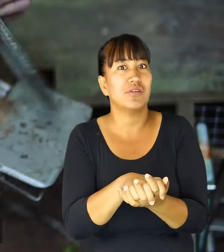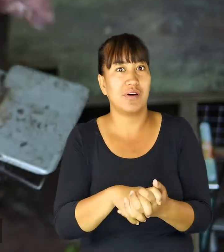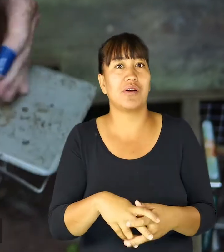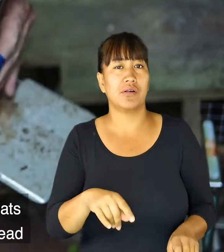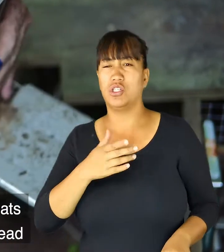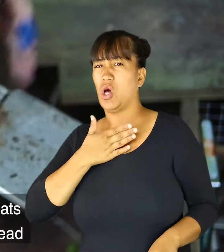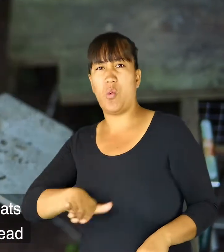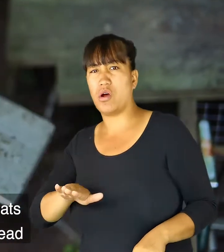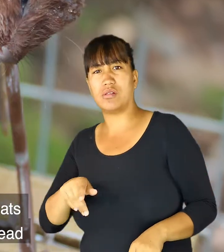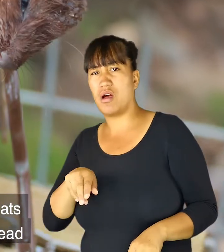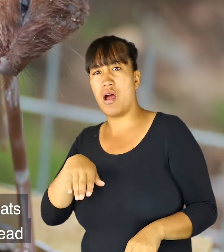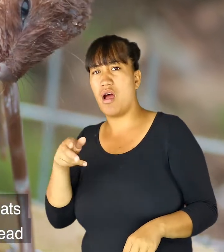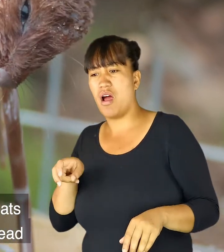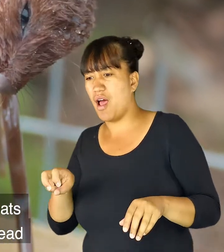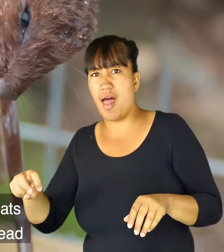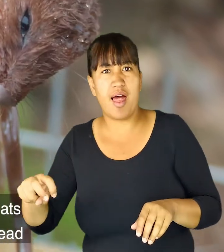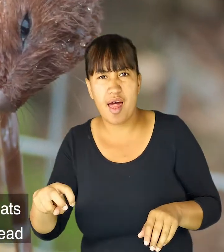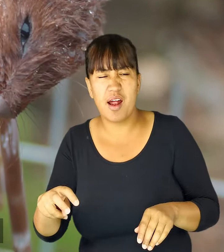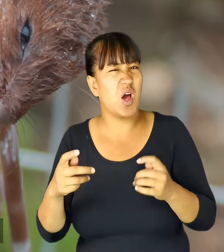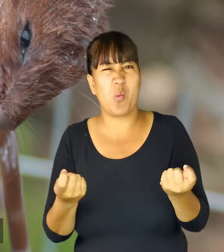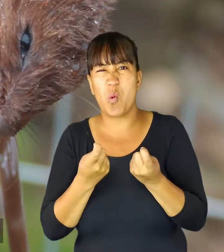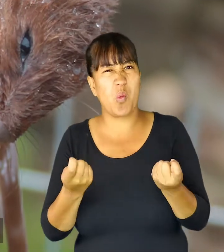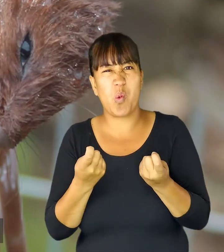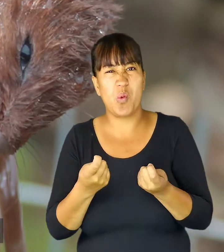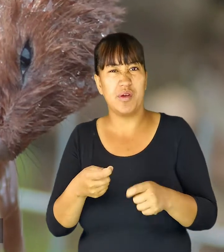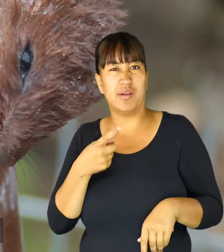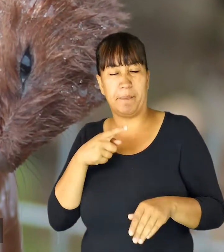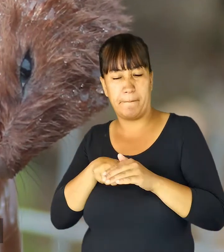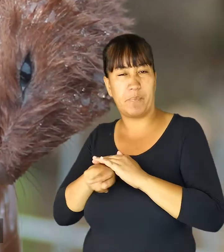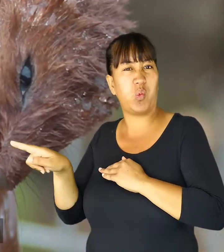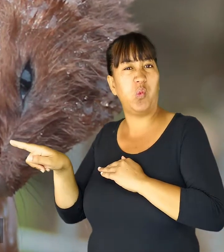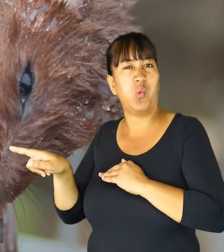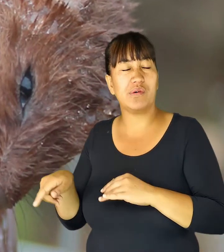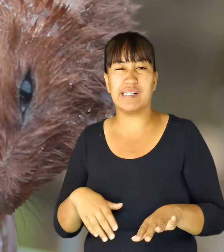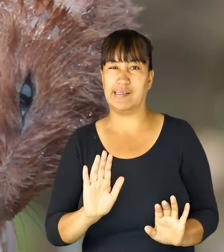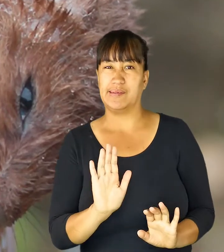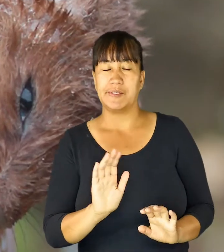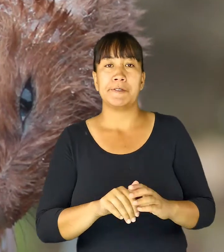there. You don't want a stoat to finally put his head in there and your trap not to go off.